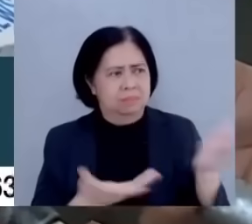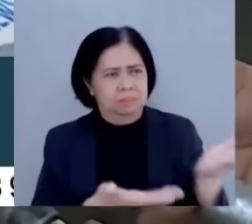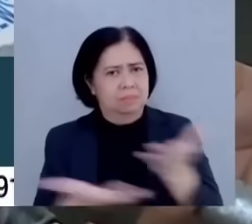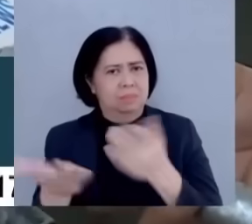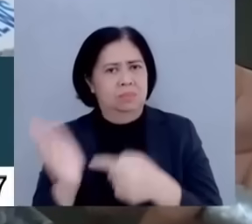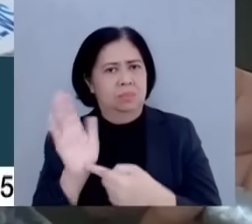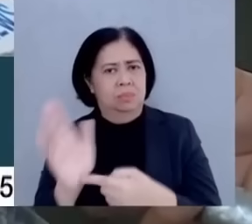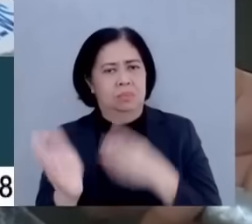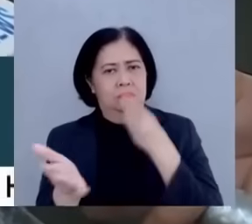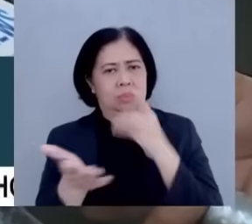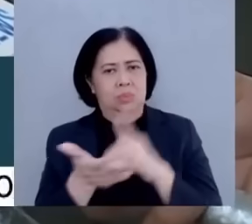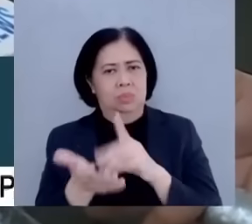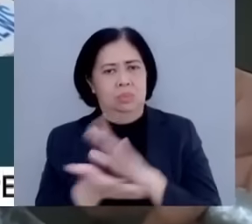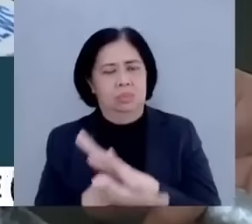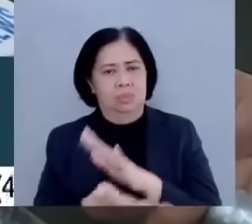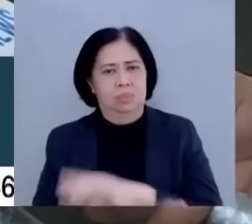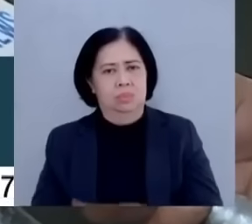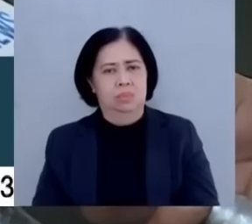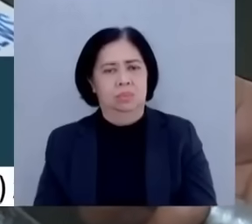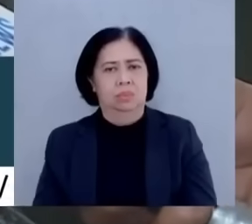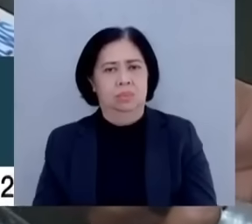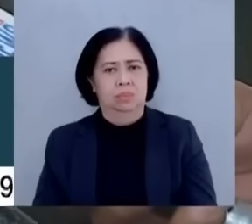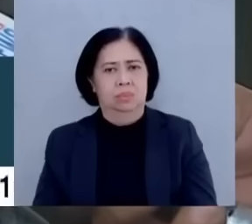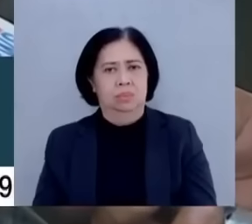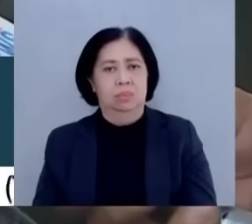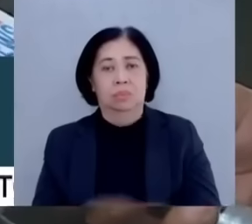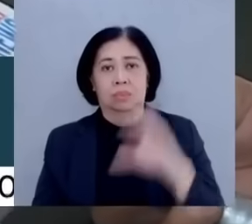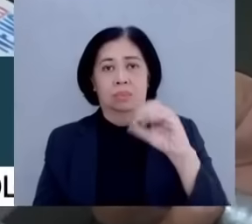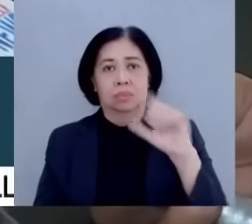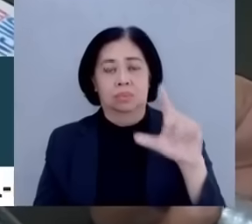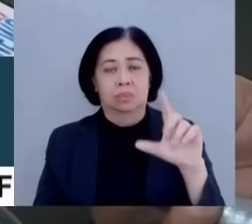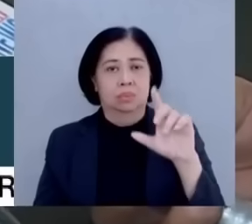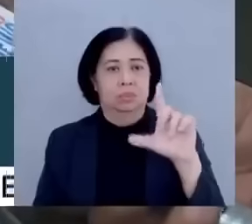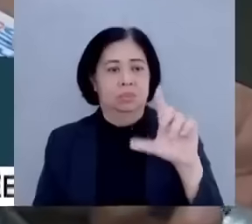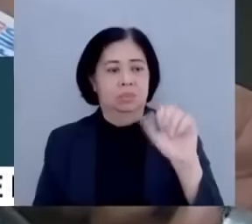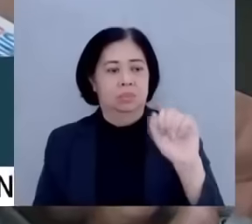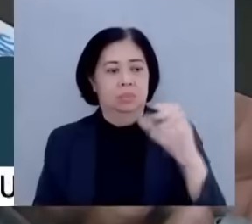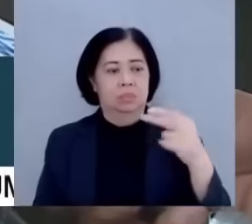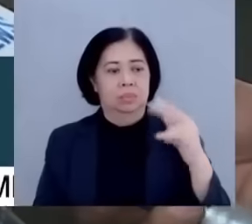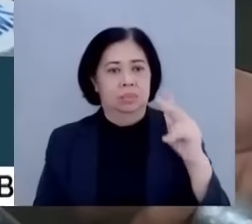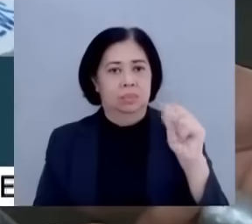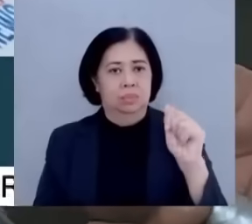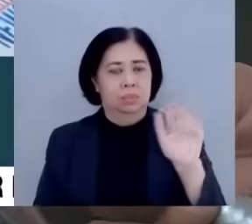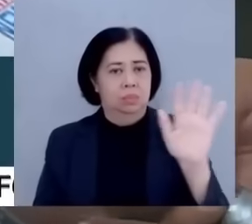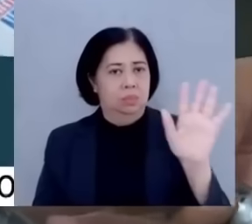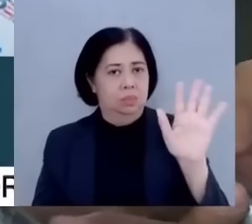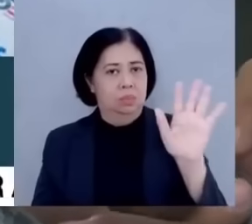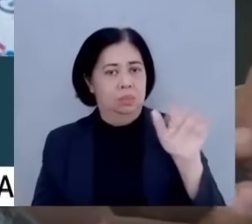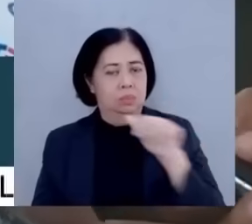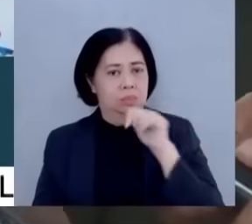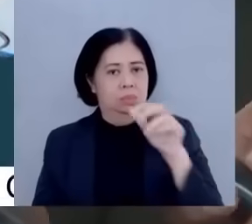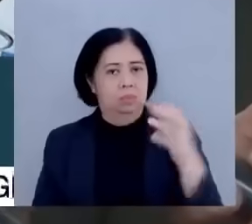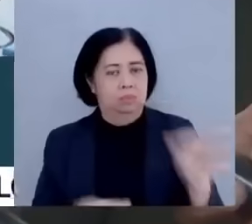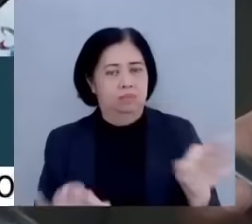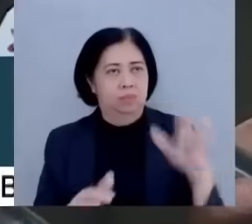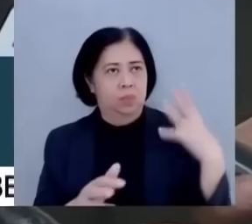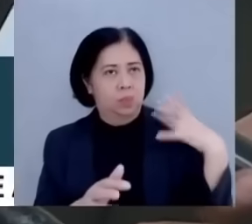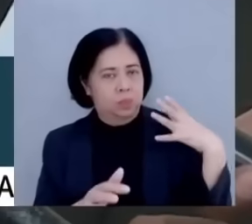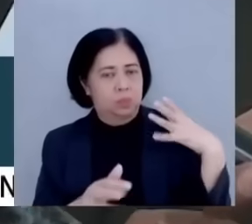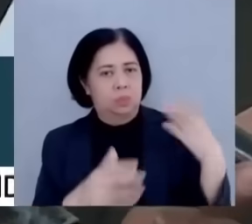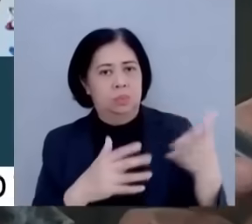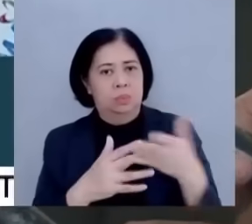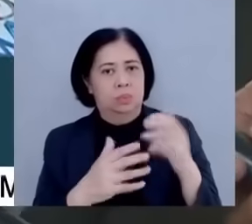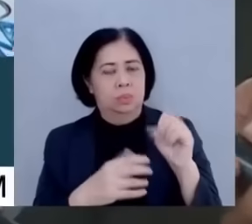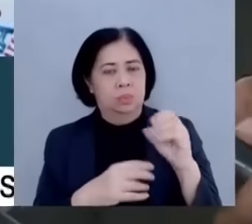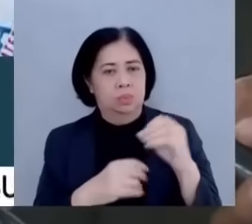document. Ma'am, si Colonel Achika and Colonel Lasco na nabanggit po naman. Wait lang ha, so tapusin ko lang. And then,